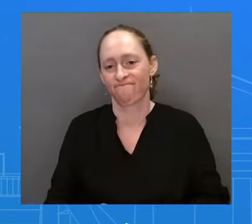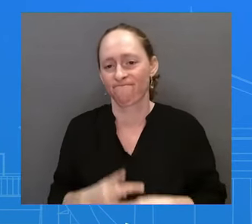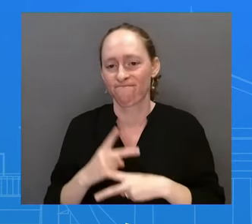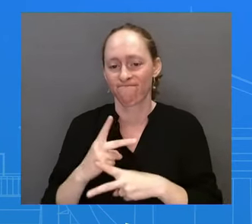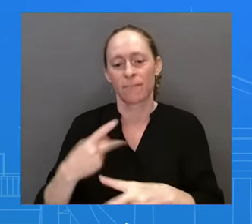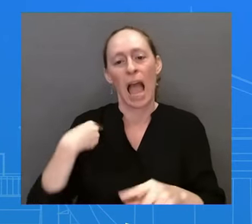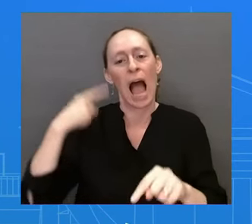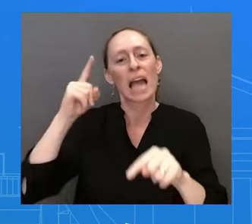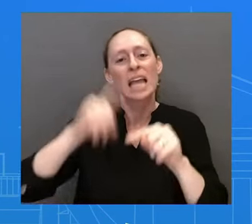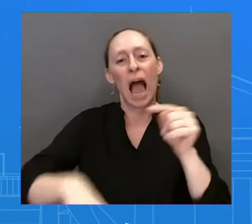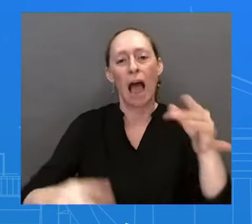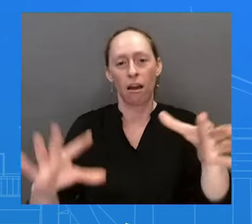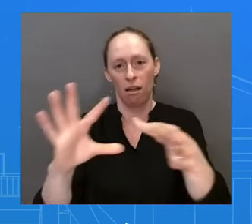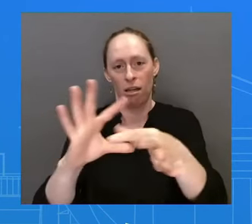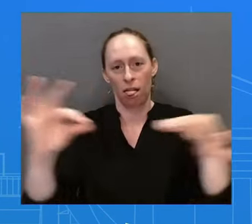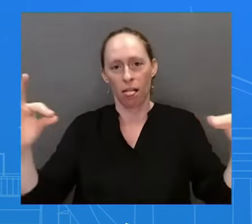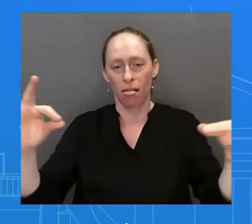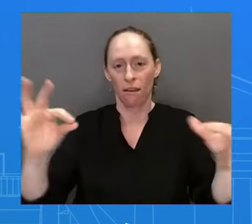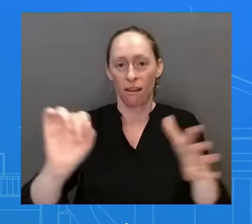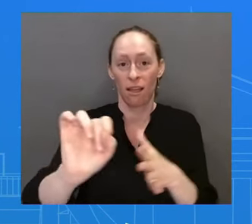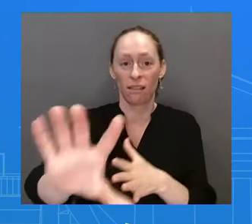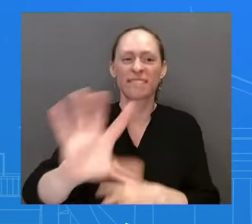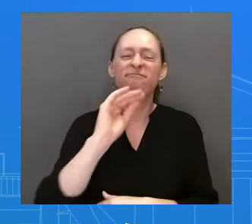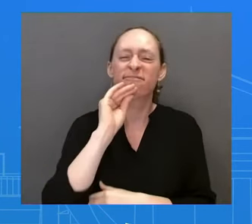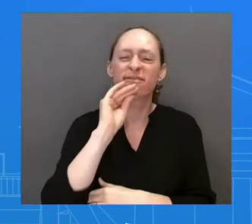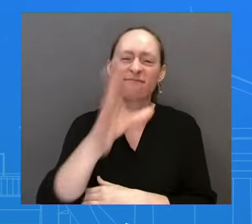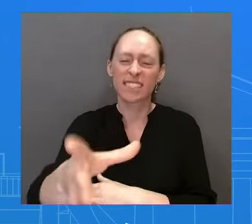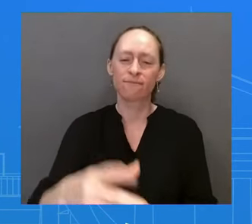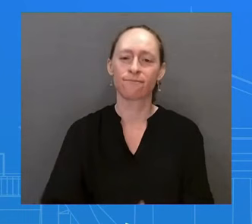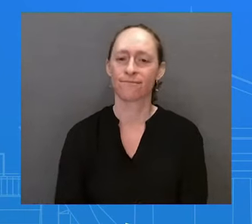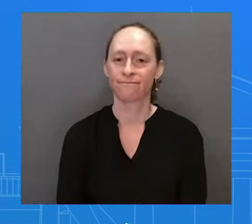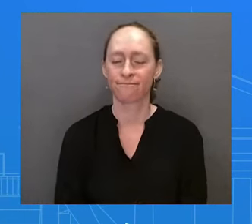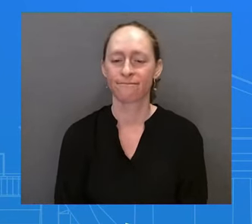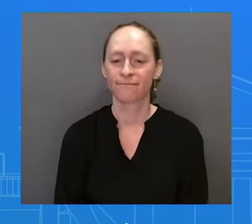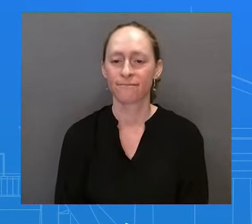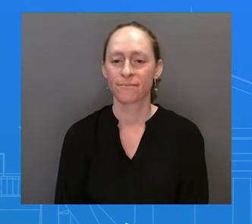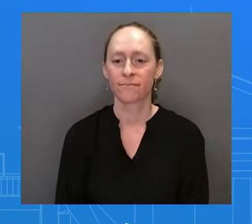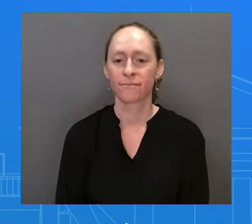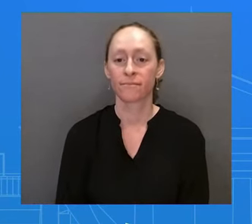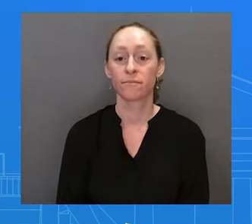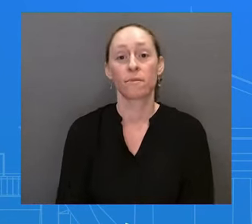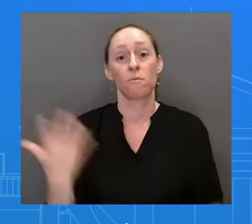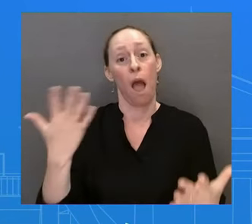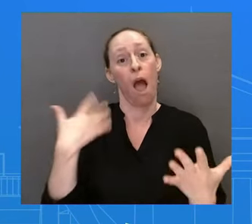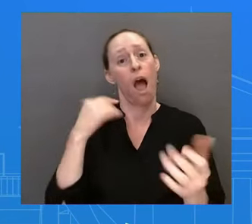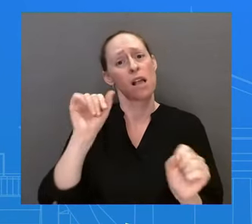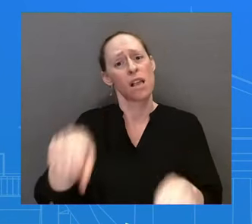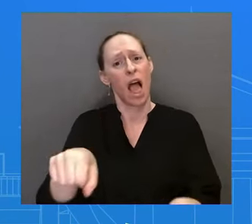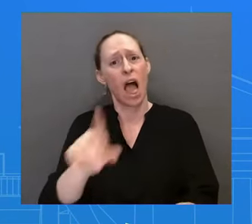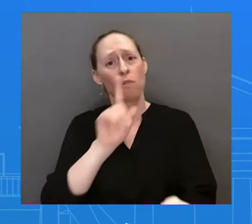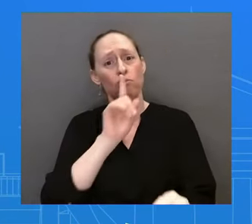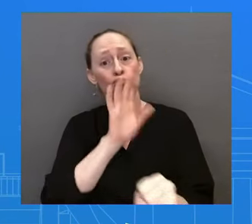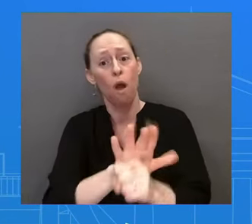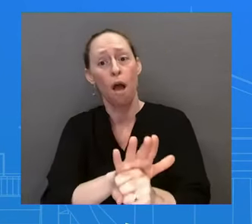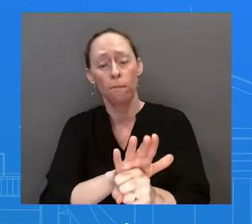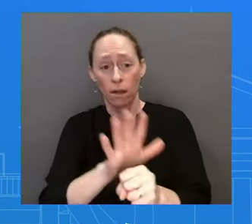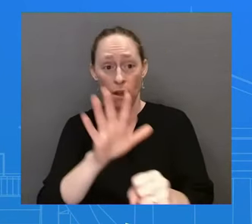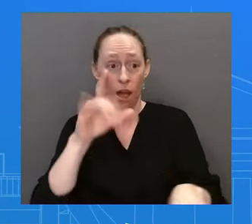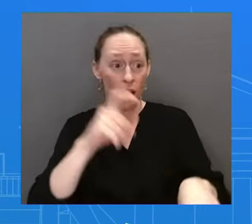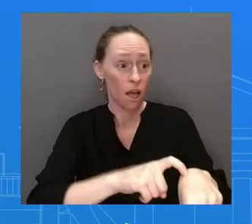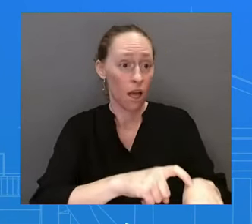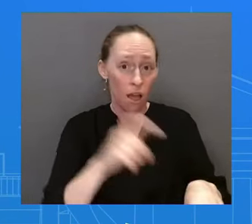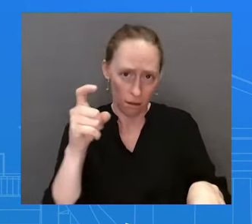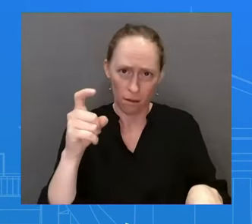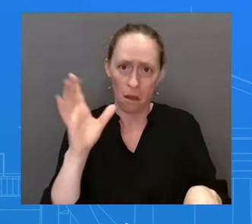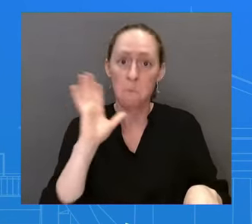all I can promise you is that we'll be as forthcoming with you as we can. The fact that we came out a